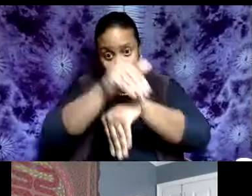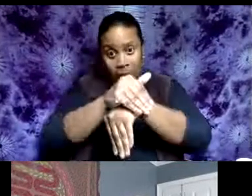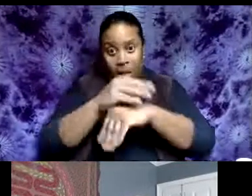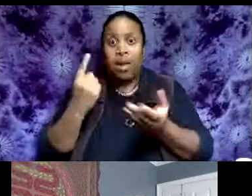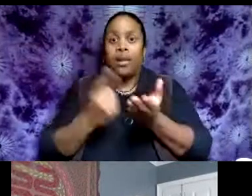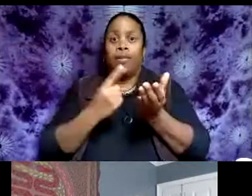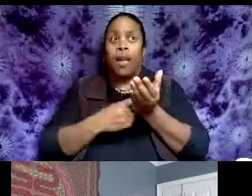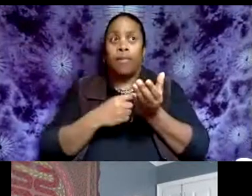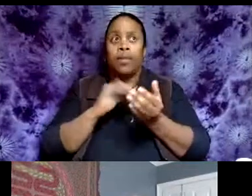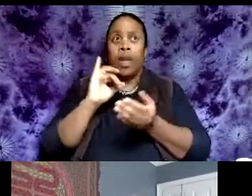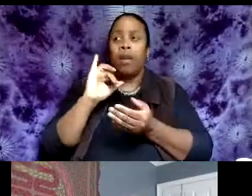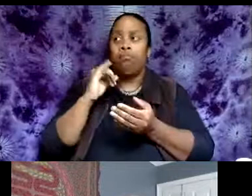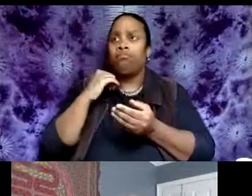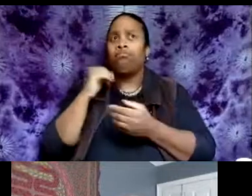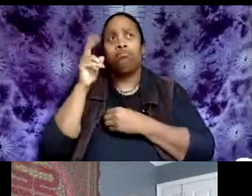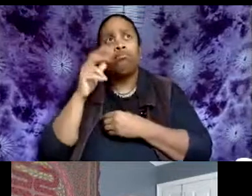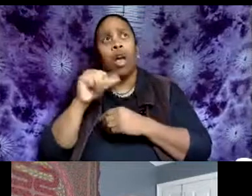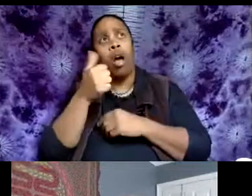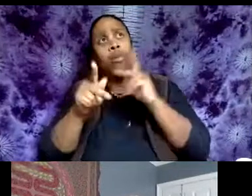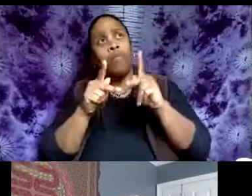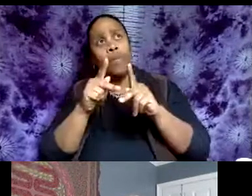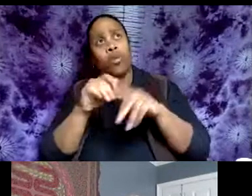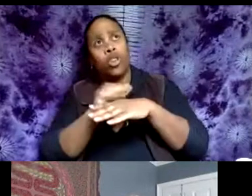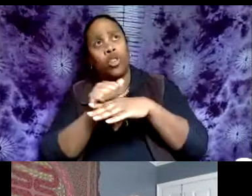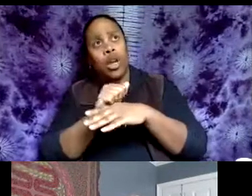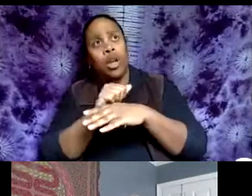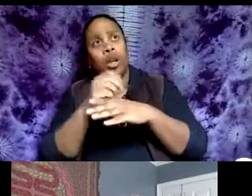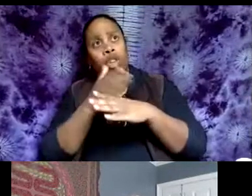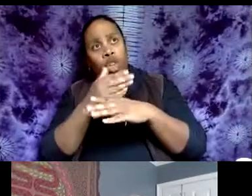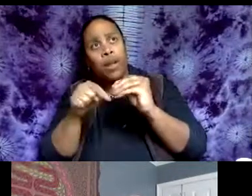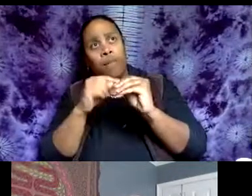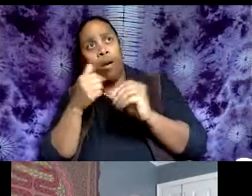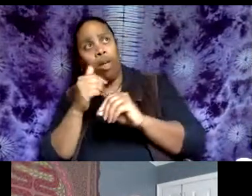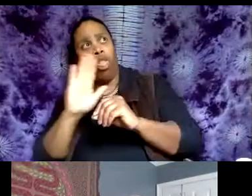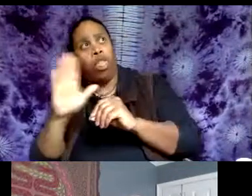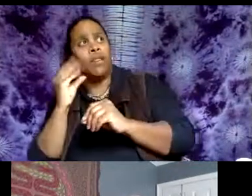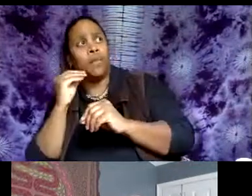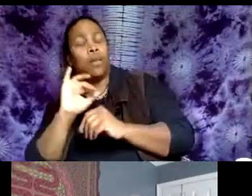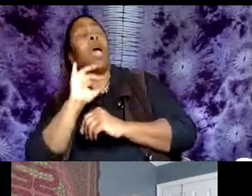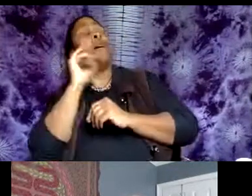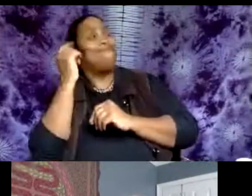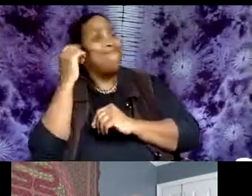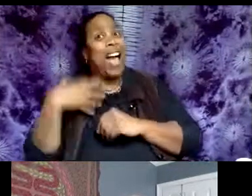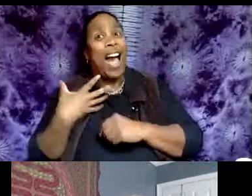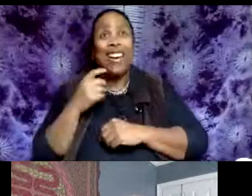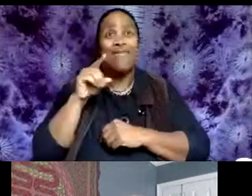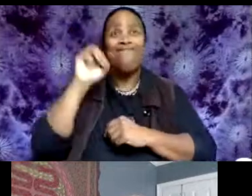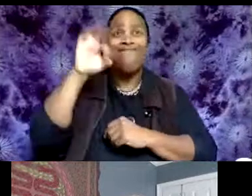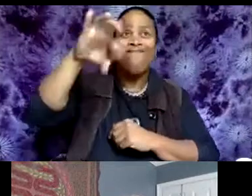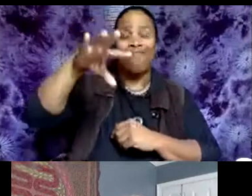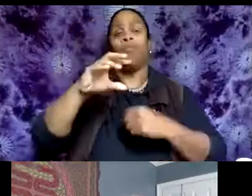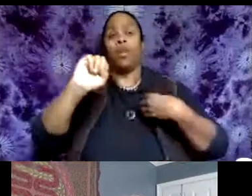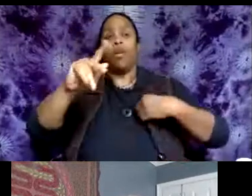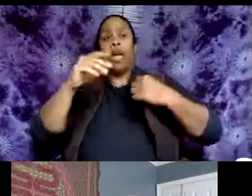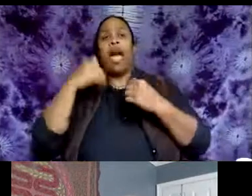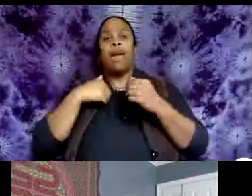we're like, oh yeah, I could have said that. I could have said that. Yeah, we're excited to have you all with us. This is great. So I have put some information in the chat. I'll